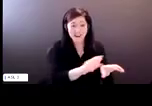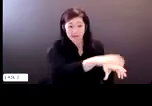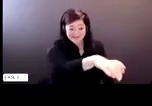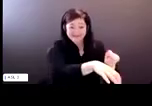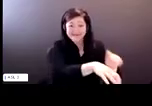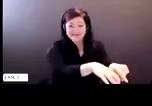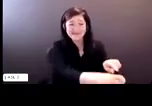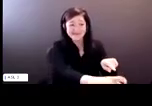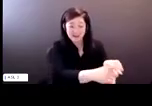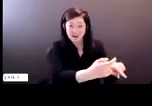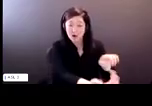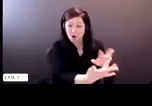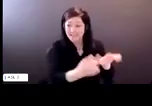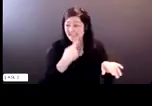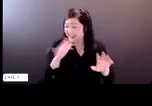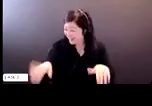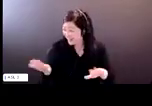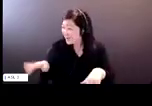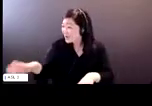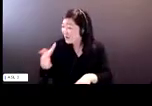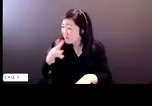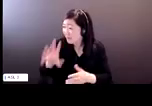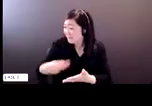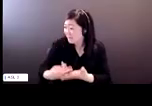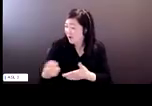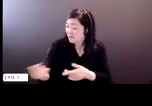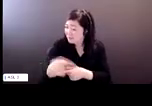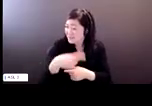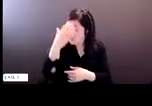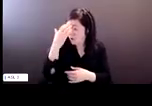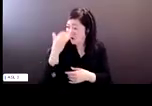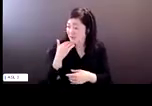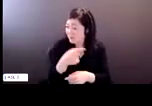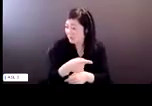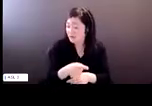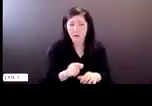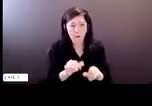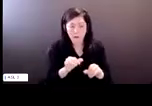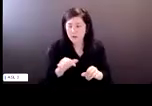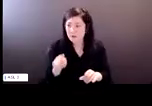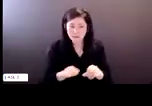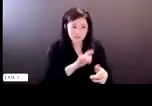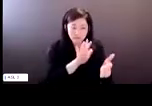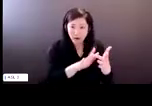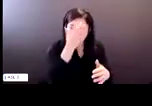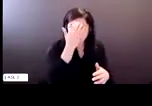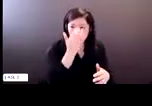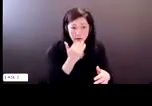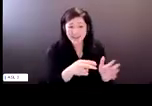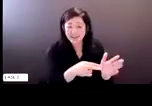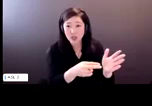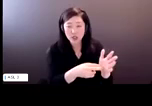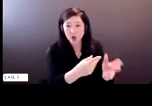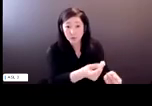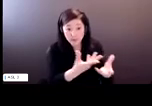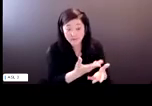called an ambulance, and her mum was taken to hospital. Jessica called the hospital, and she talked with a nurse who wouldn't provide any information